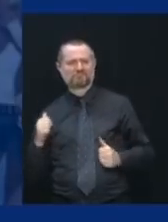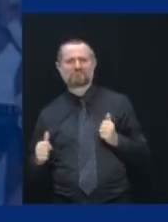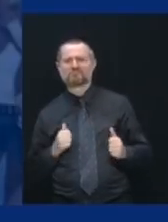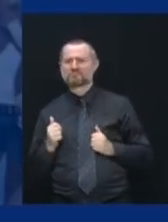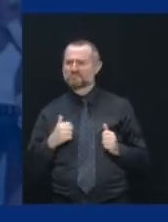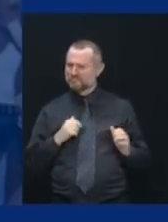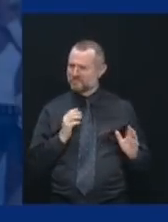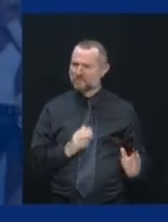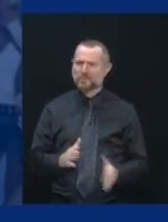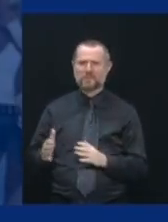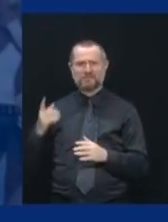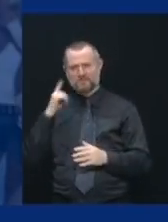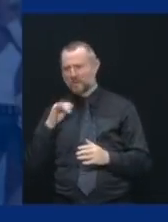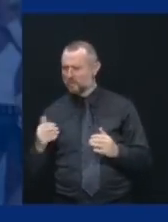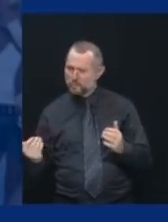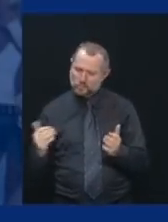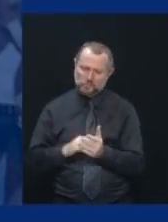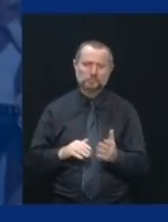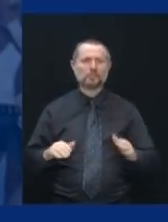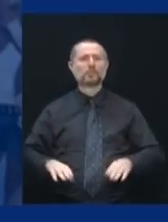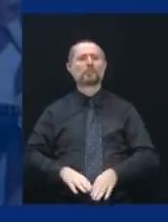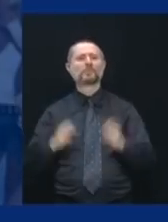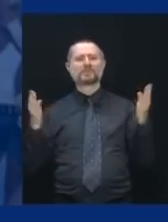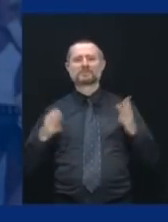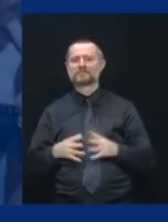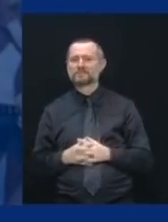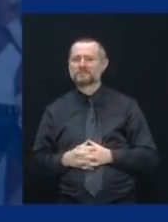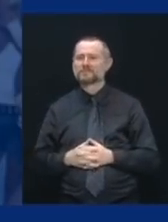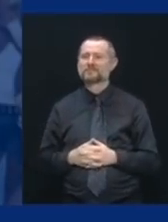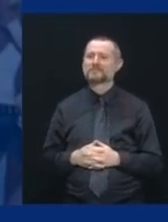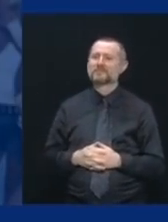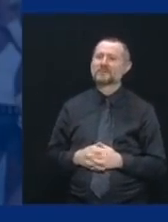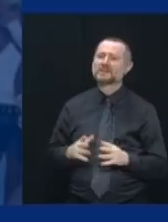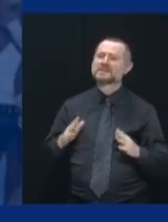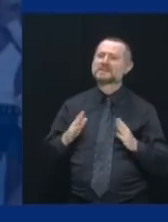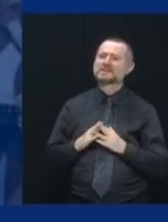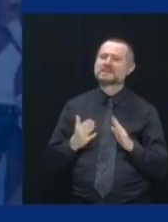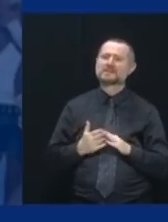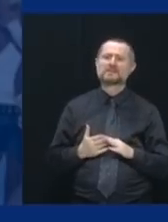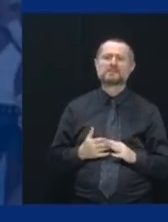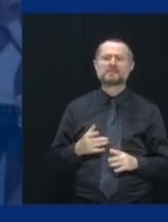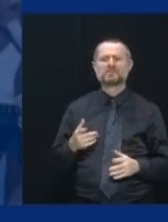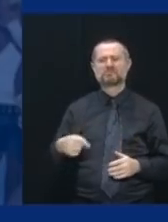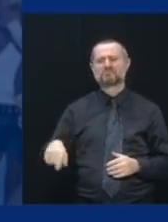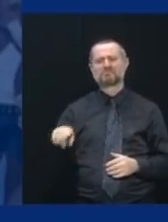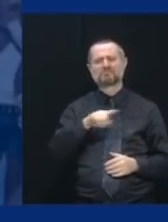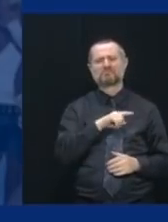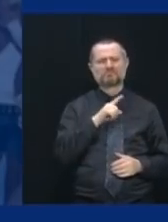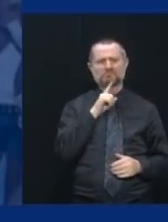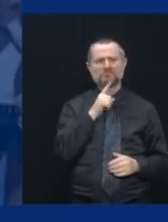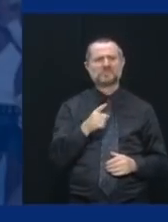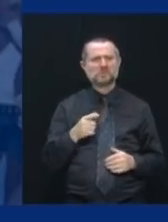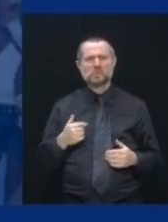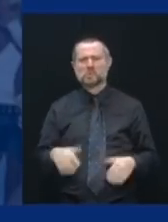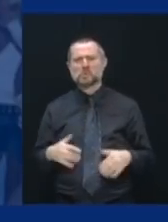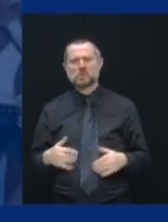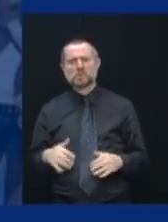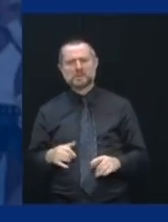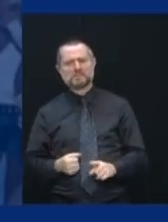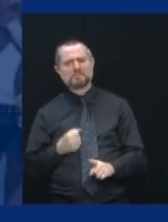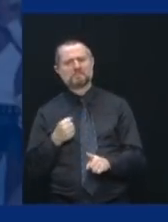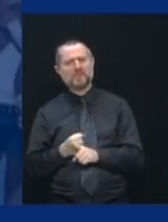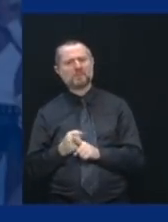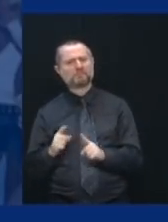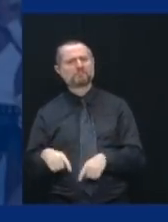about the reopening. Cities have taken a real blow during COVID.